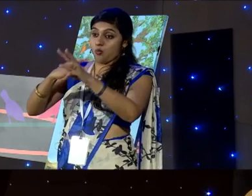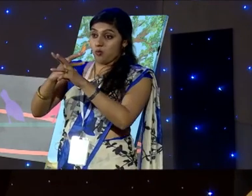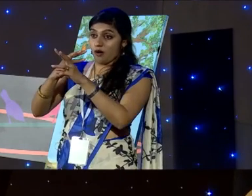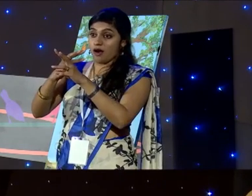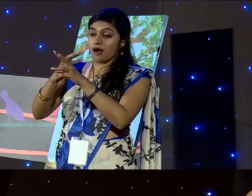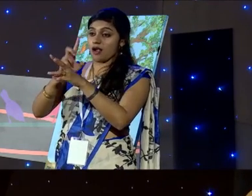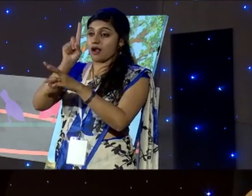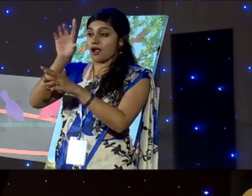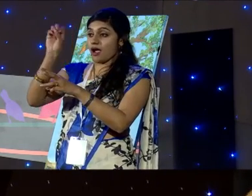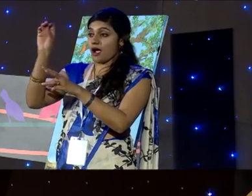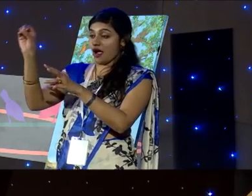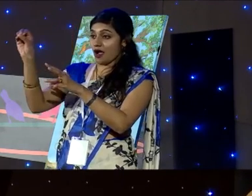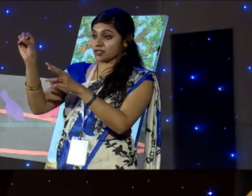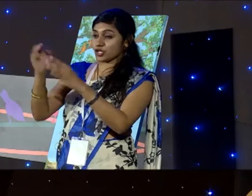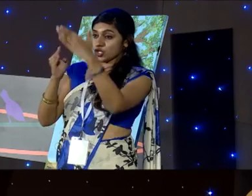Cube internationally.